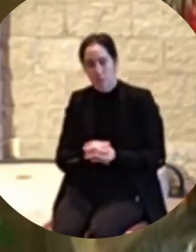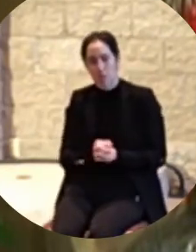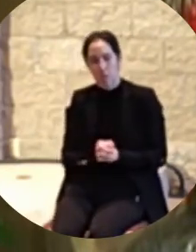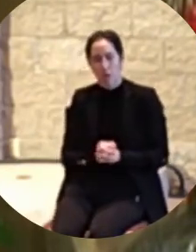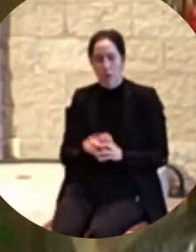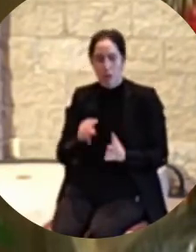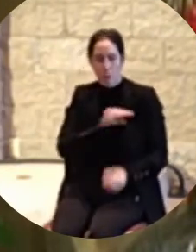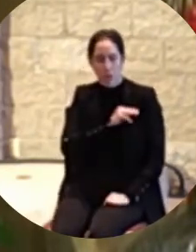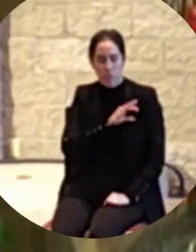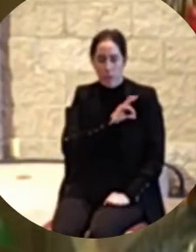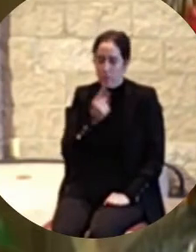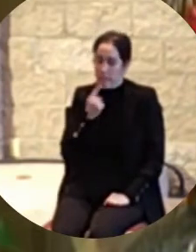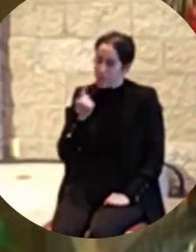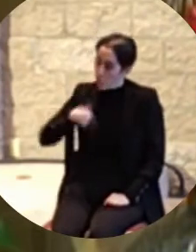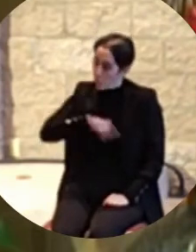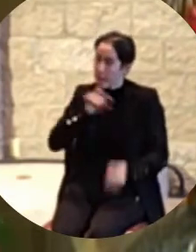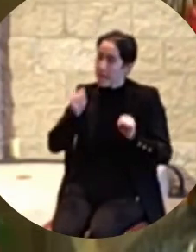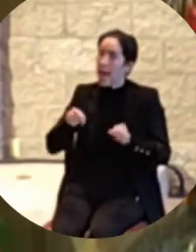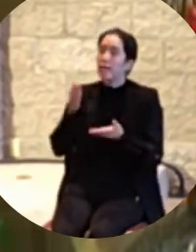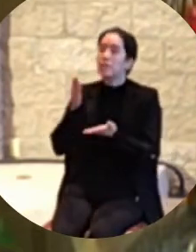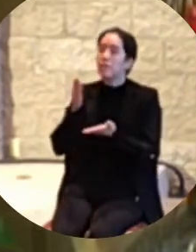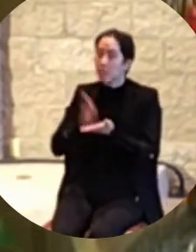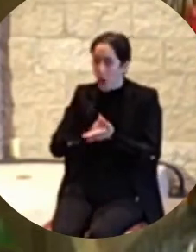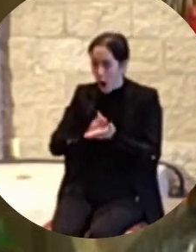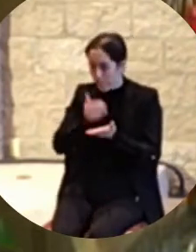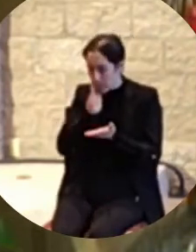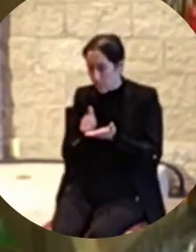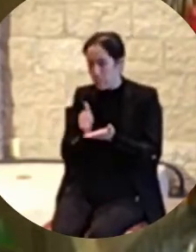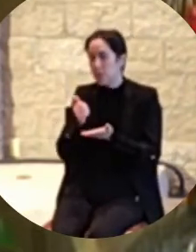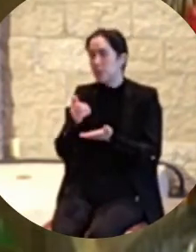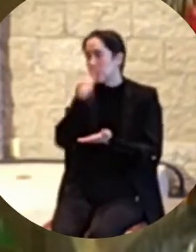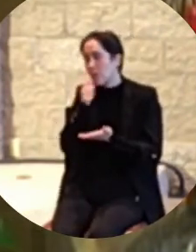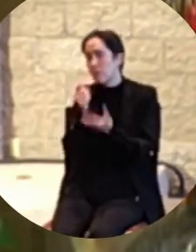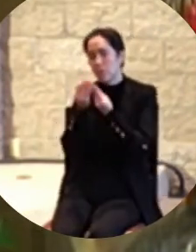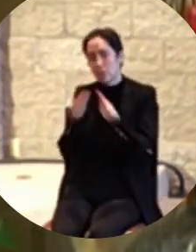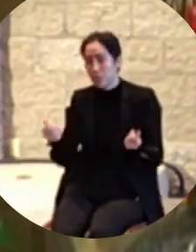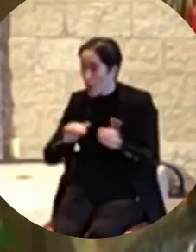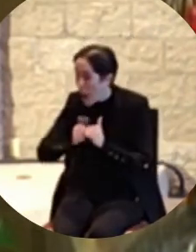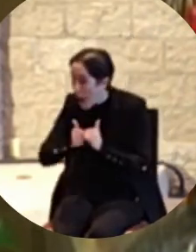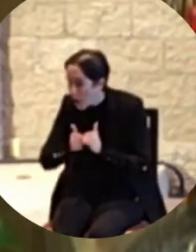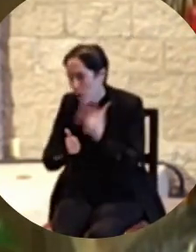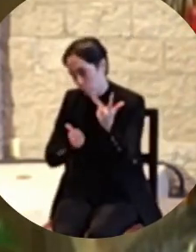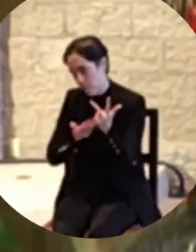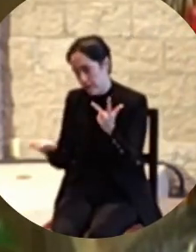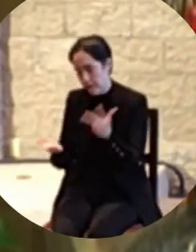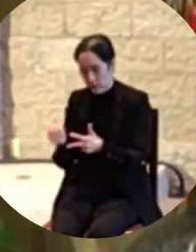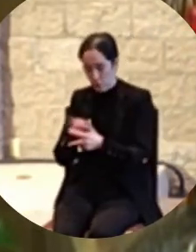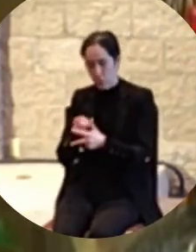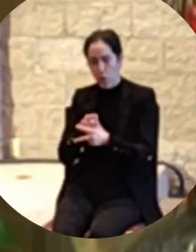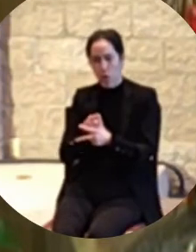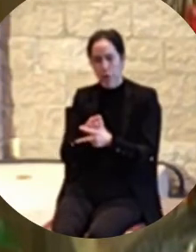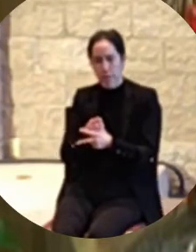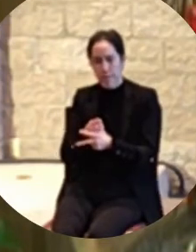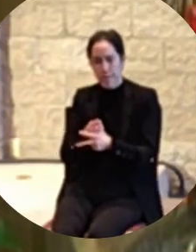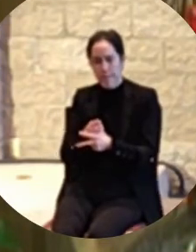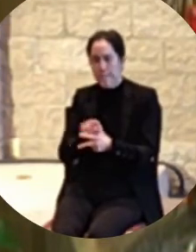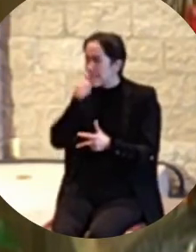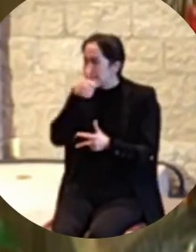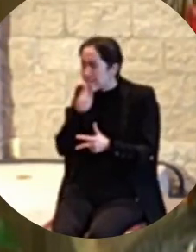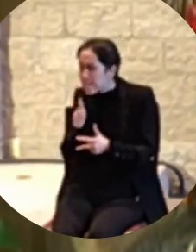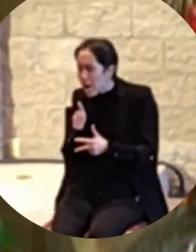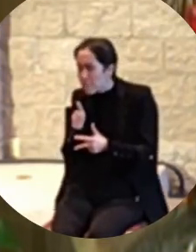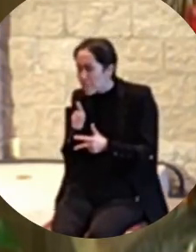we can stop the suffering by doing three things. She says, first of all, stop believing in them and